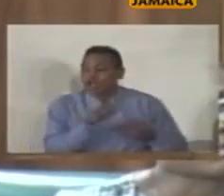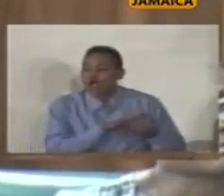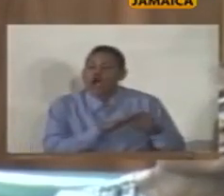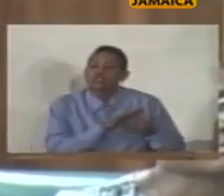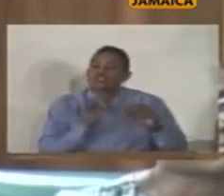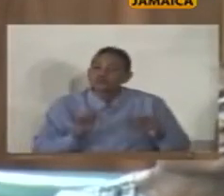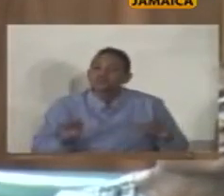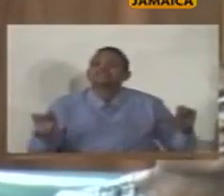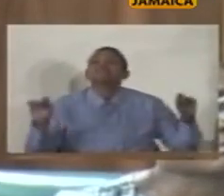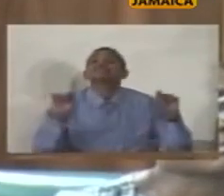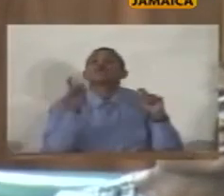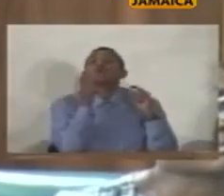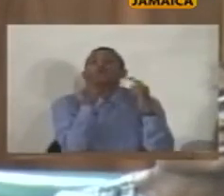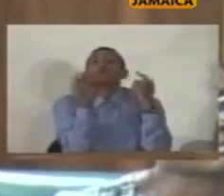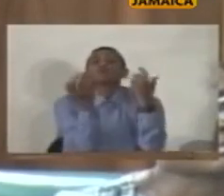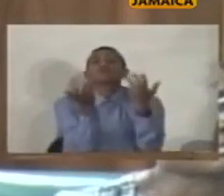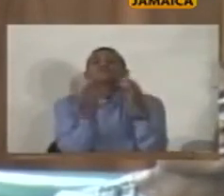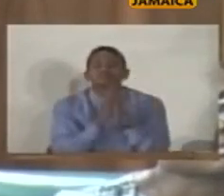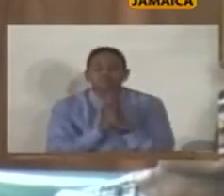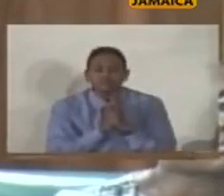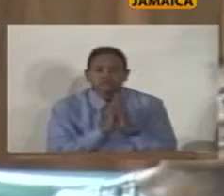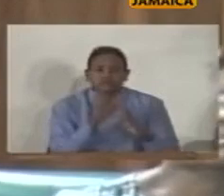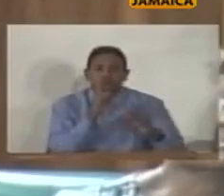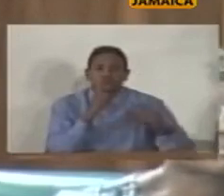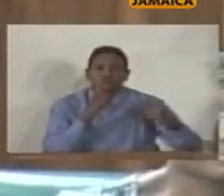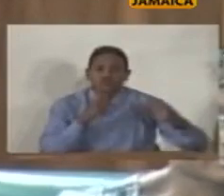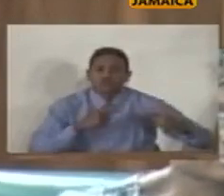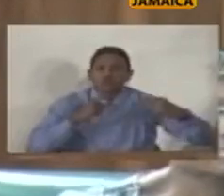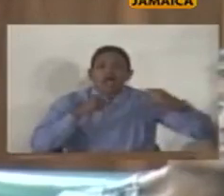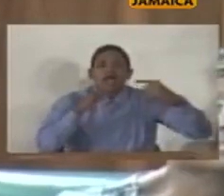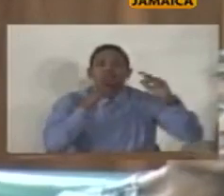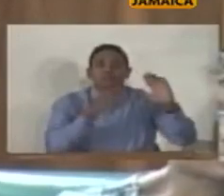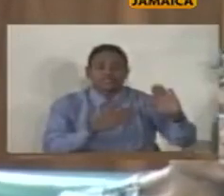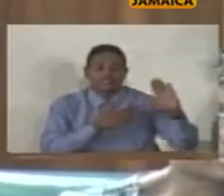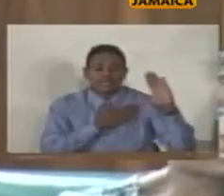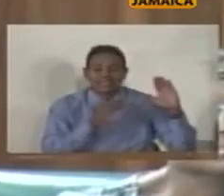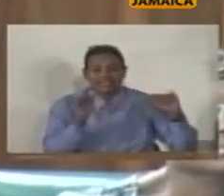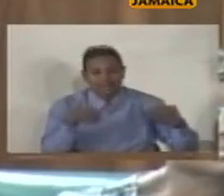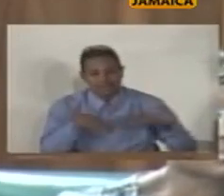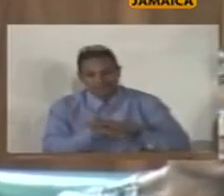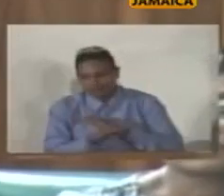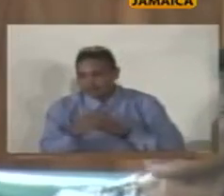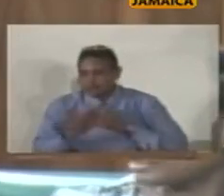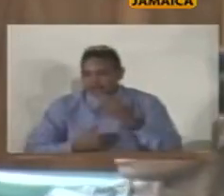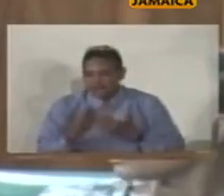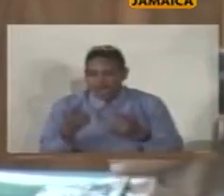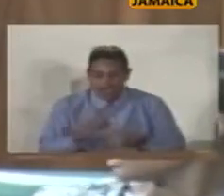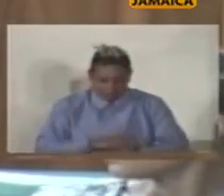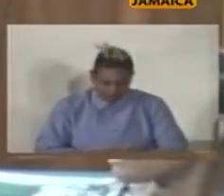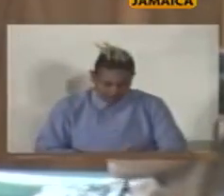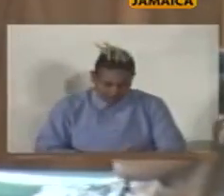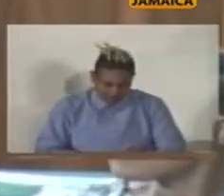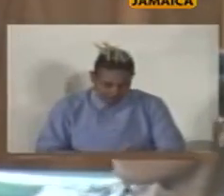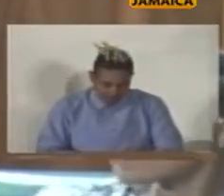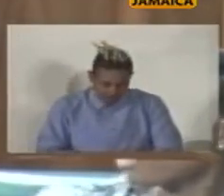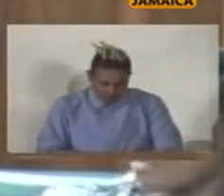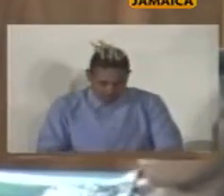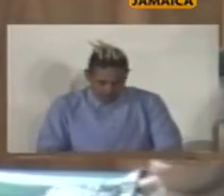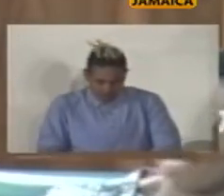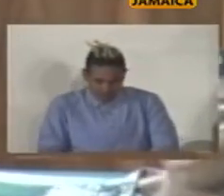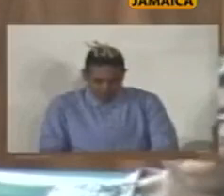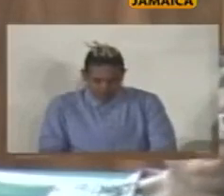constituents who strive to be educated can be educated. Because I believe that